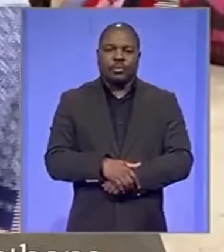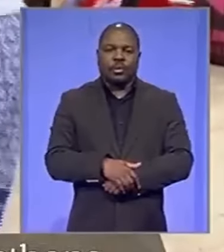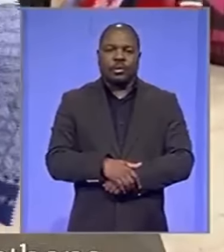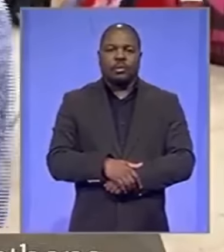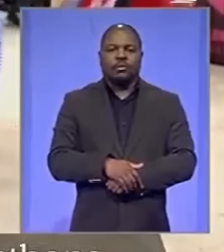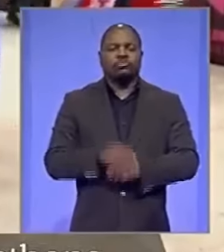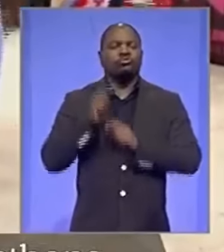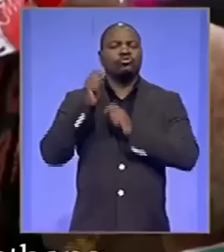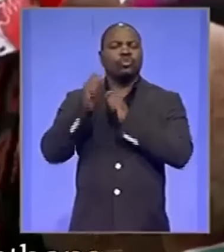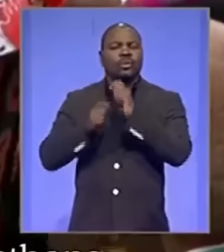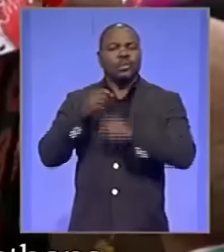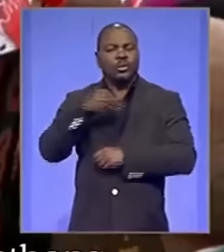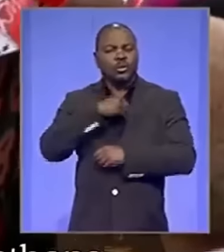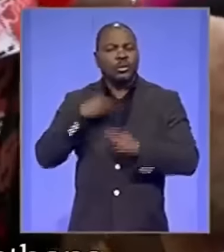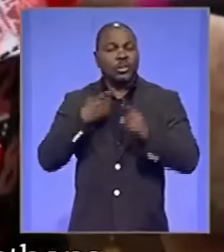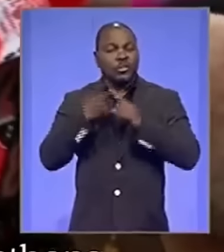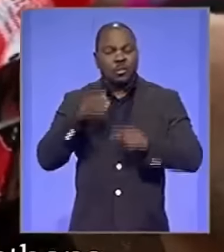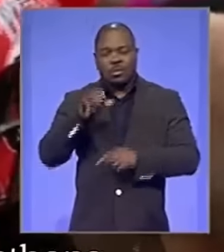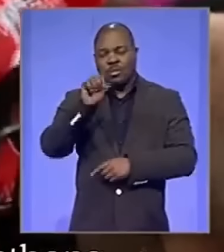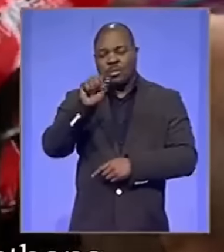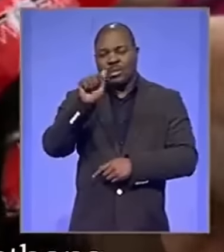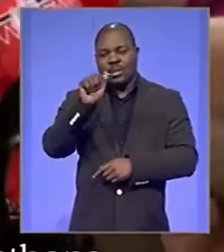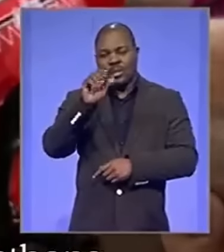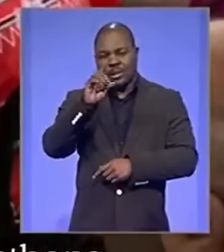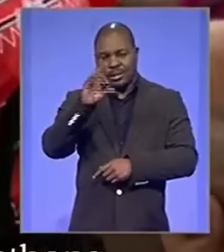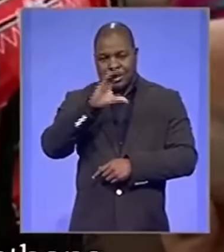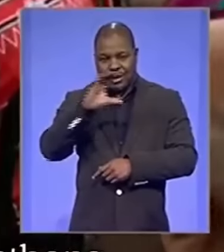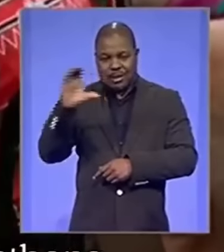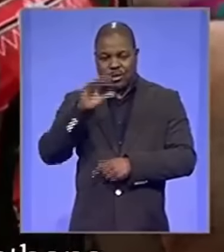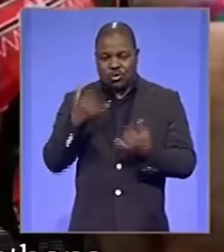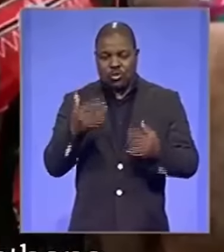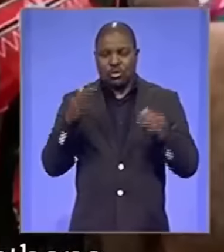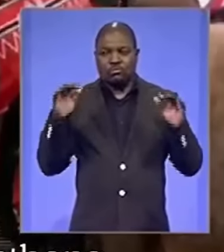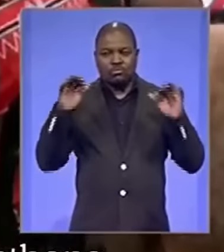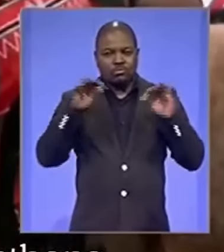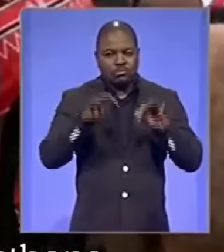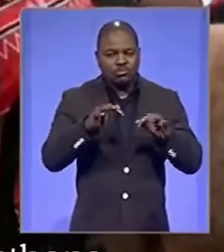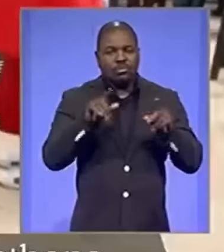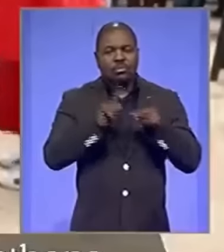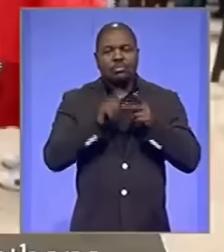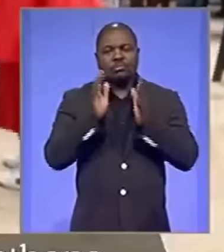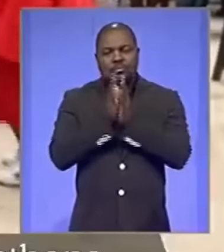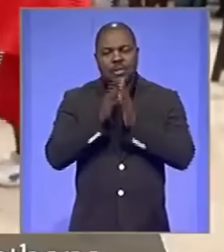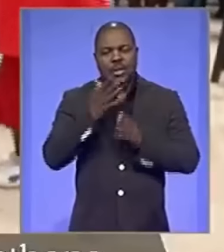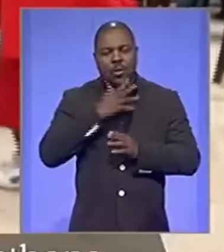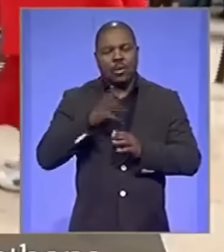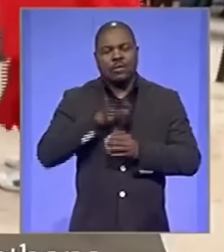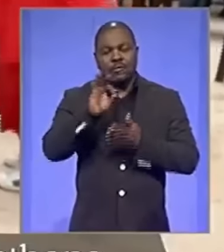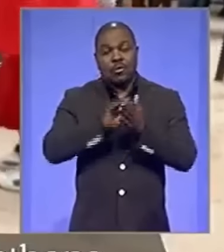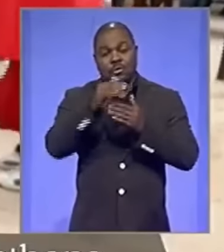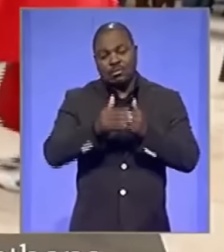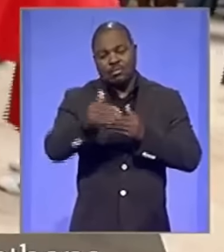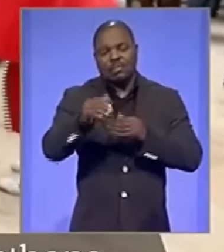Mangaka go tswa tikologong ya Sade ka hlile a ditshulla go kgopela khutso le kgotlelelo dikgethong tsa